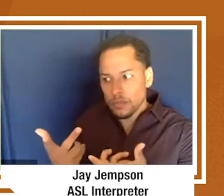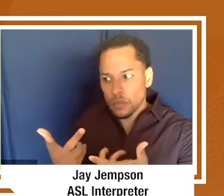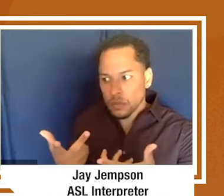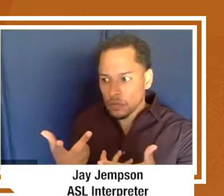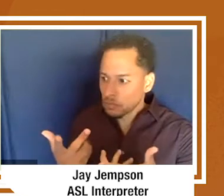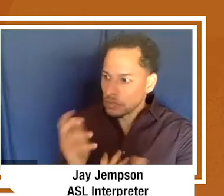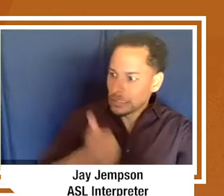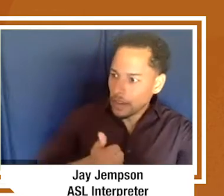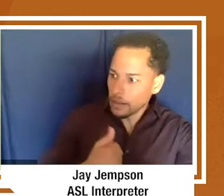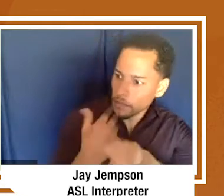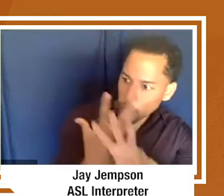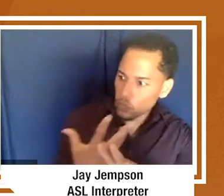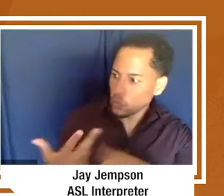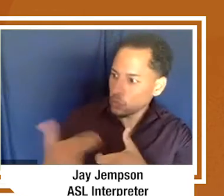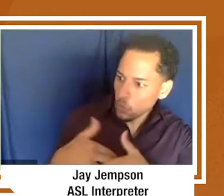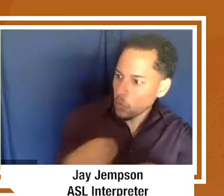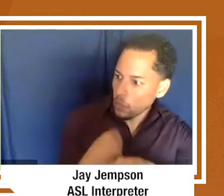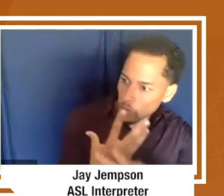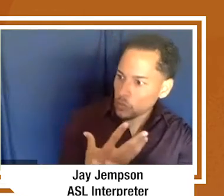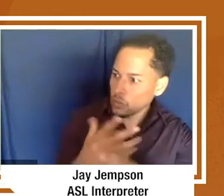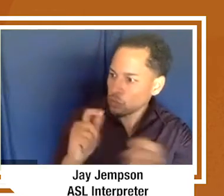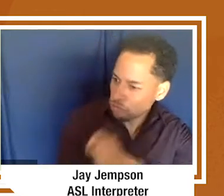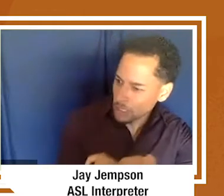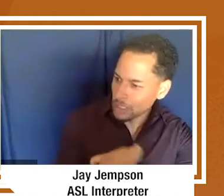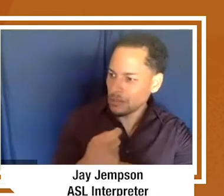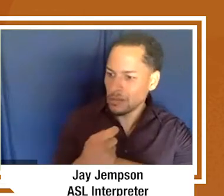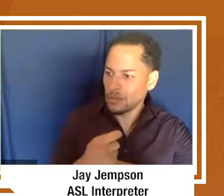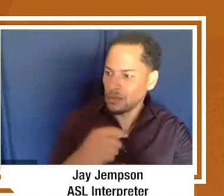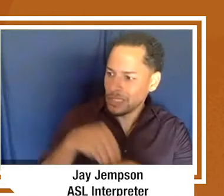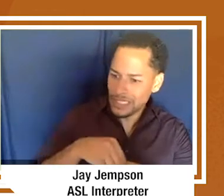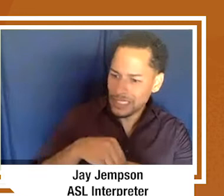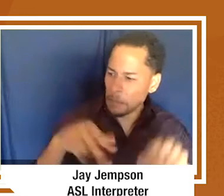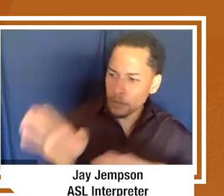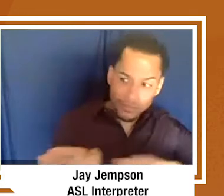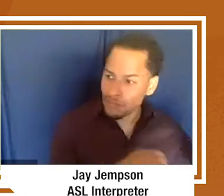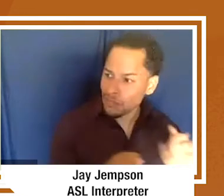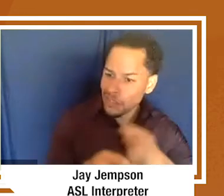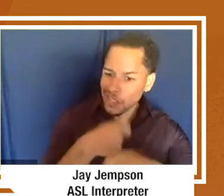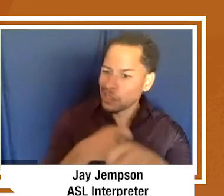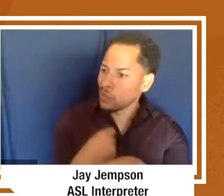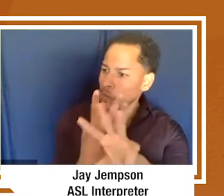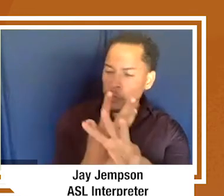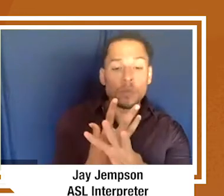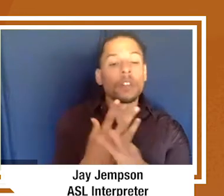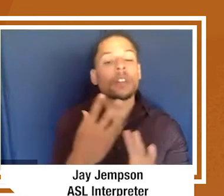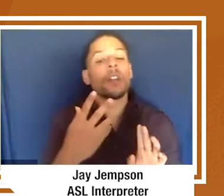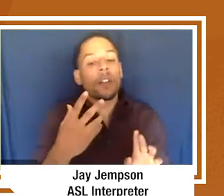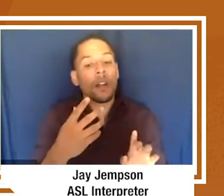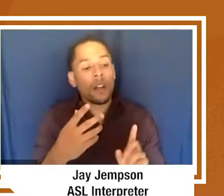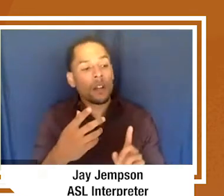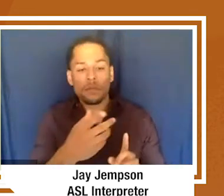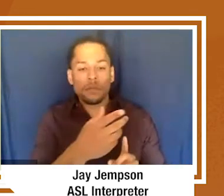realm or that digital realm. And some of my other artists were already doing it. They were already doing